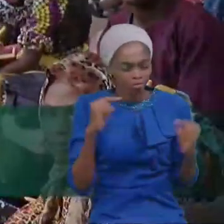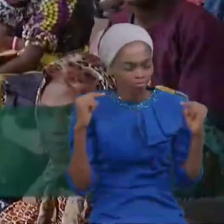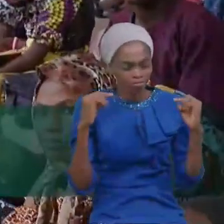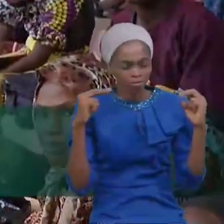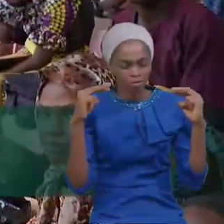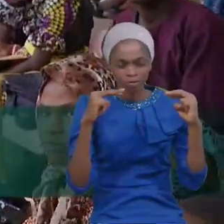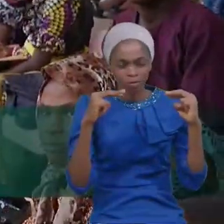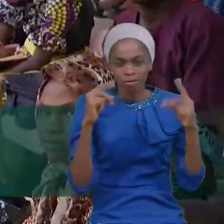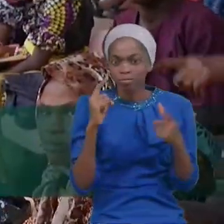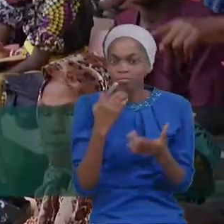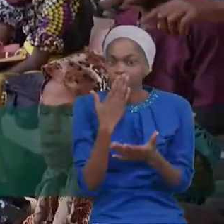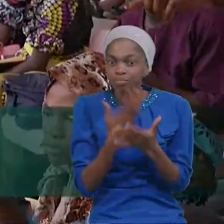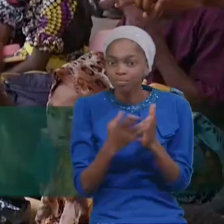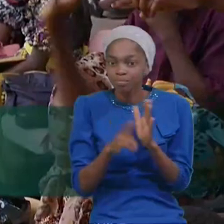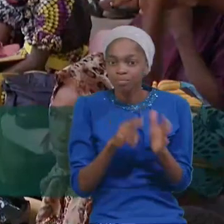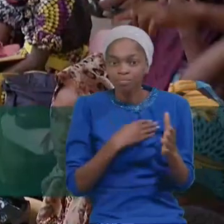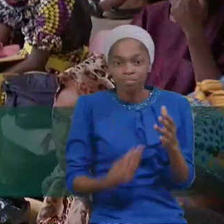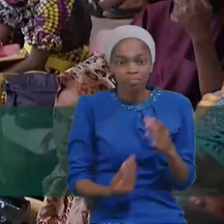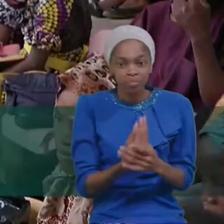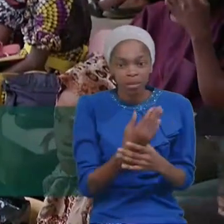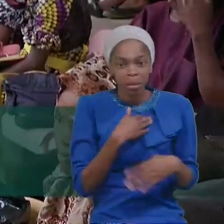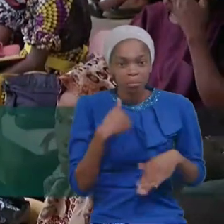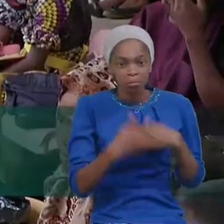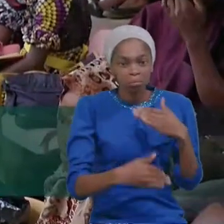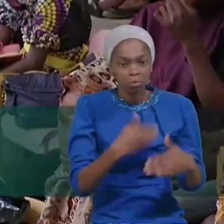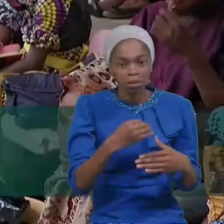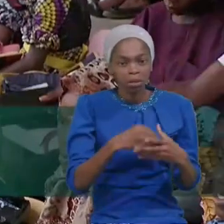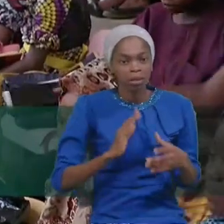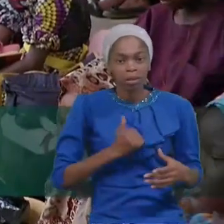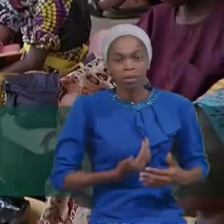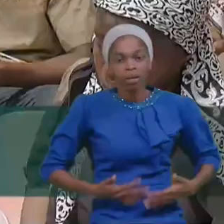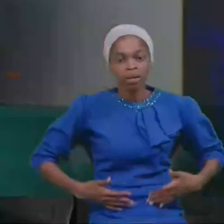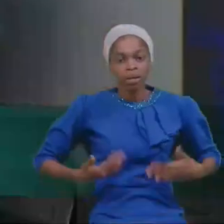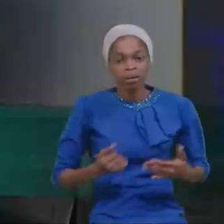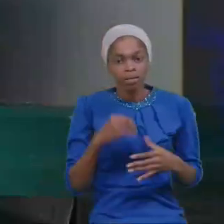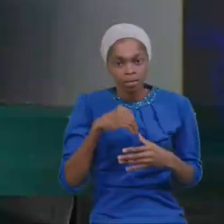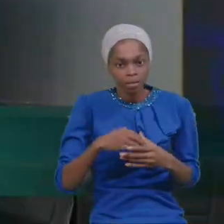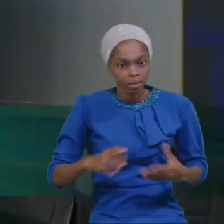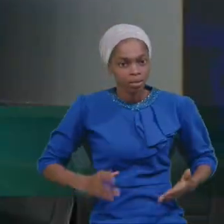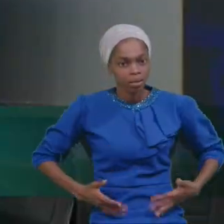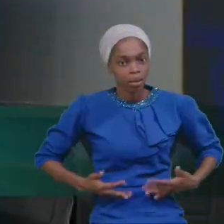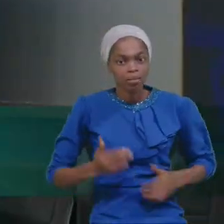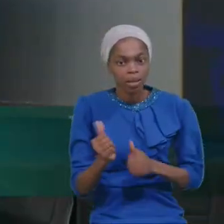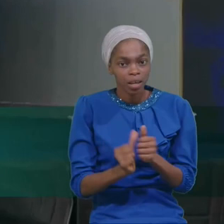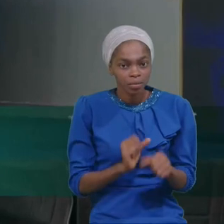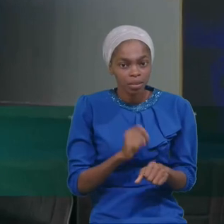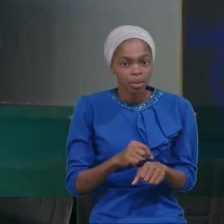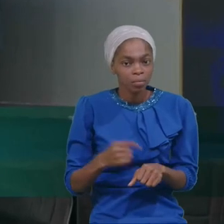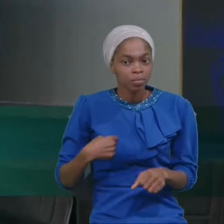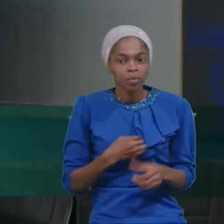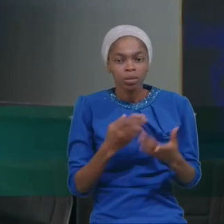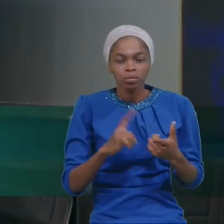like every time we want to go up, there is something that comes to disturb our